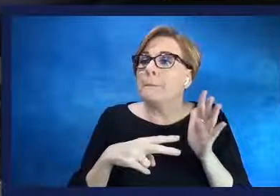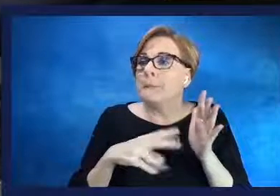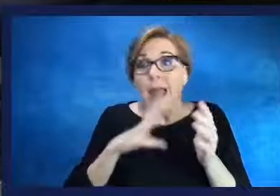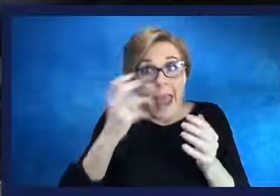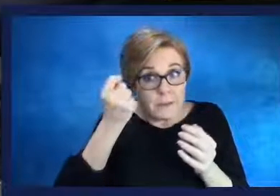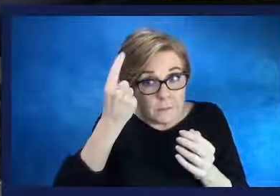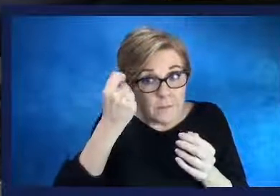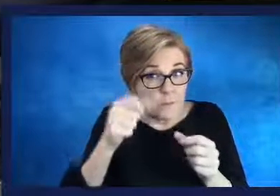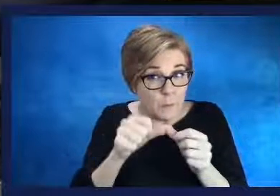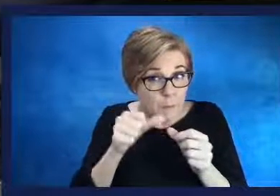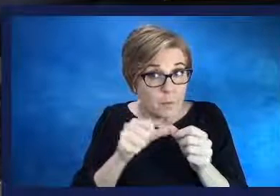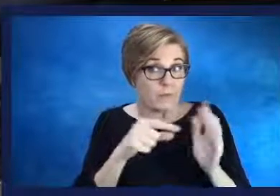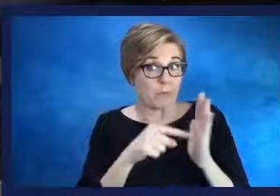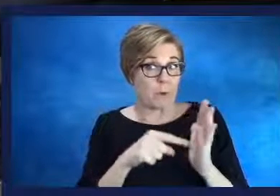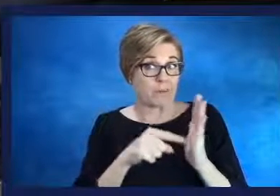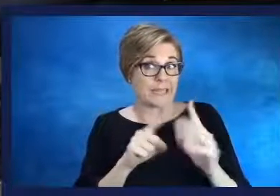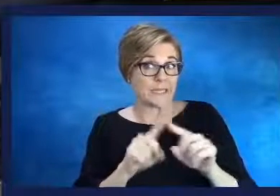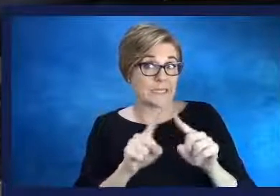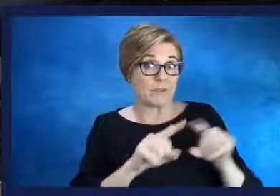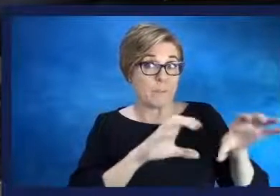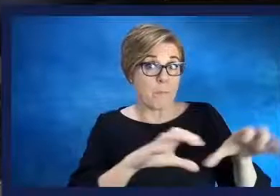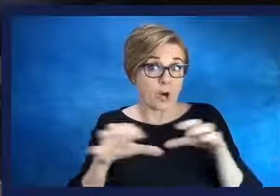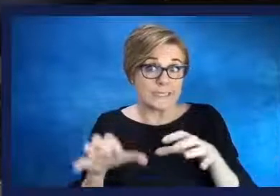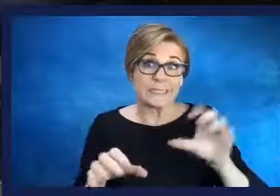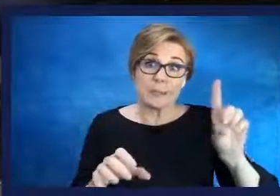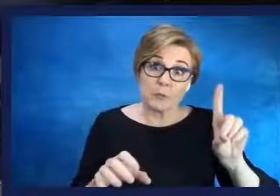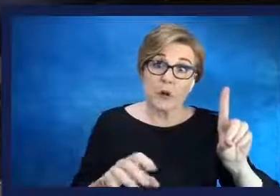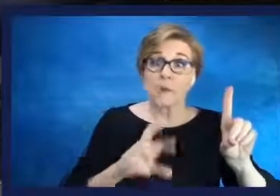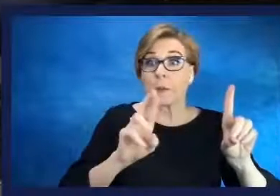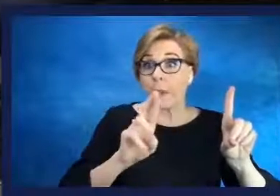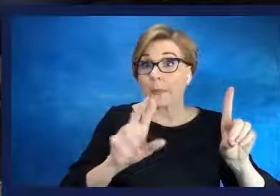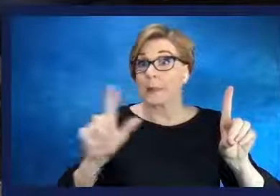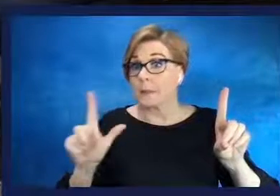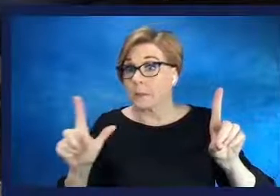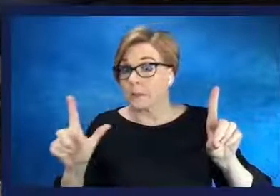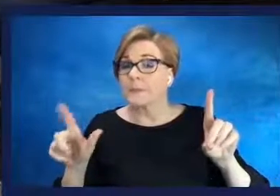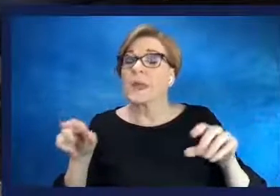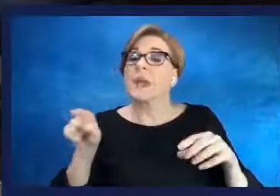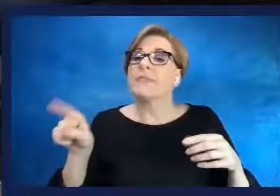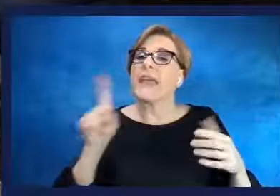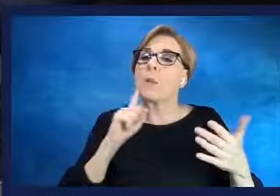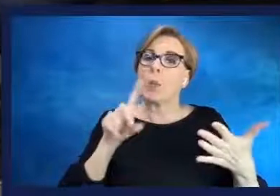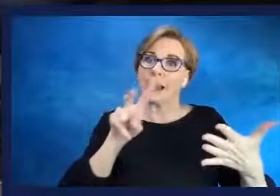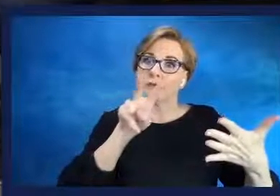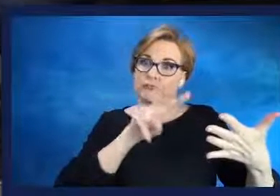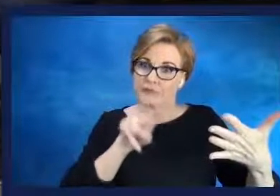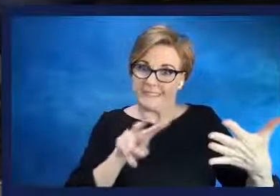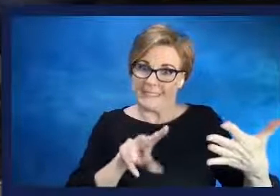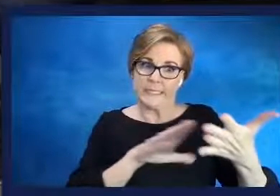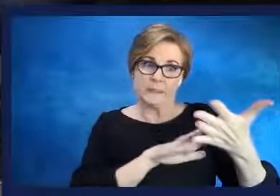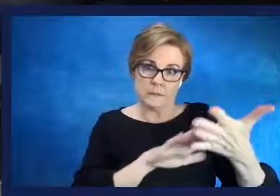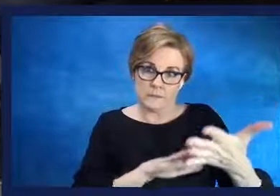form that board. They will read off in unison to compare that they're reading that Braille ballot correctly, and we will dupe it